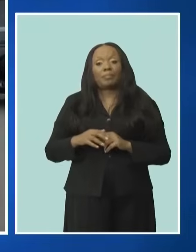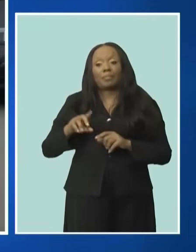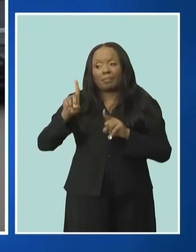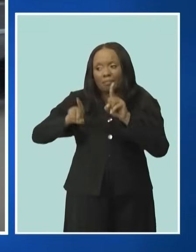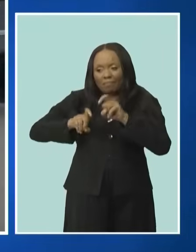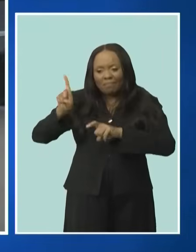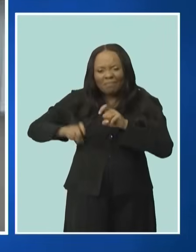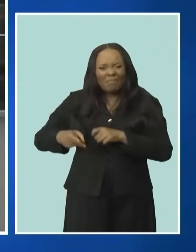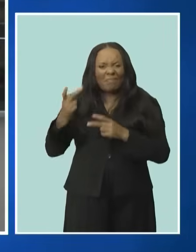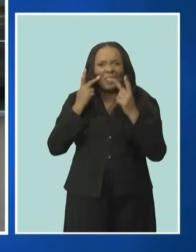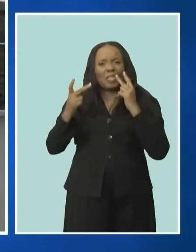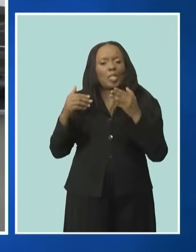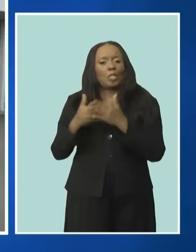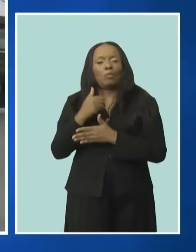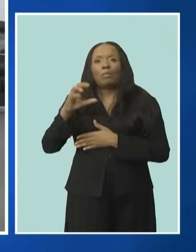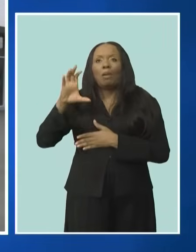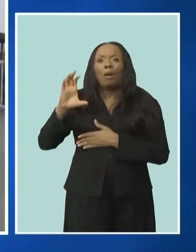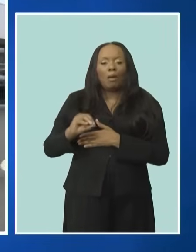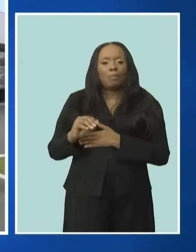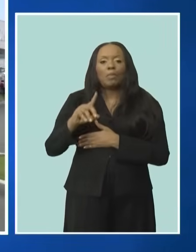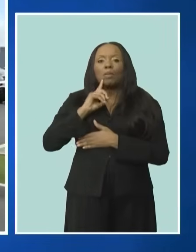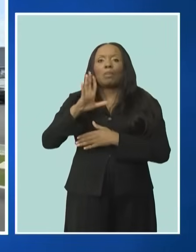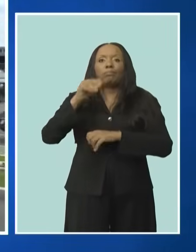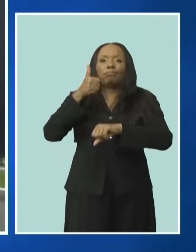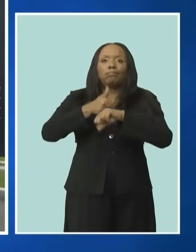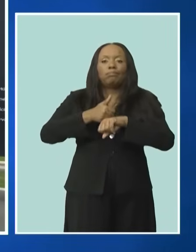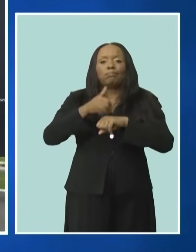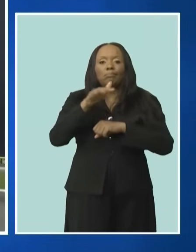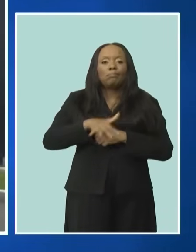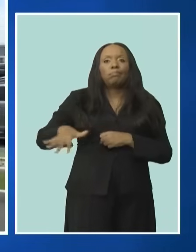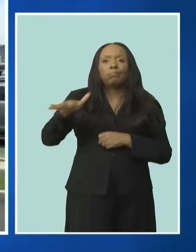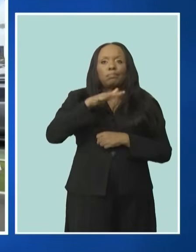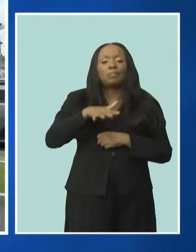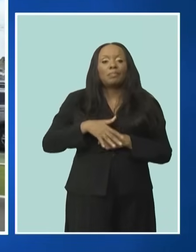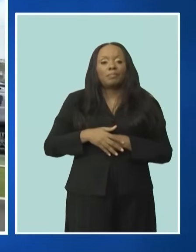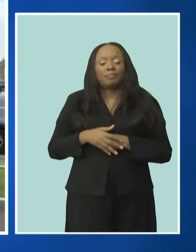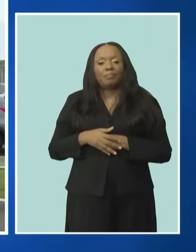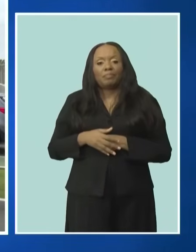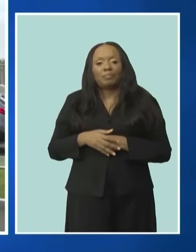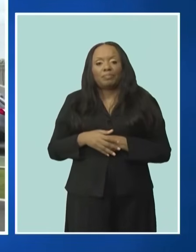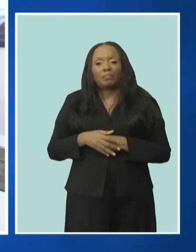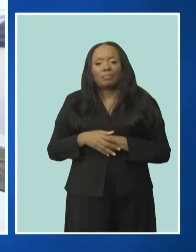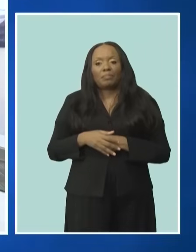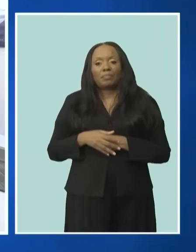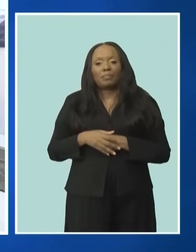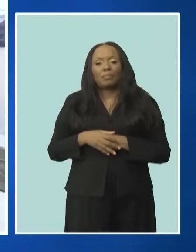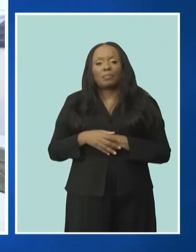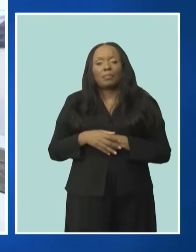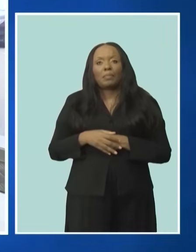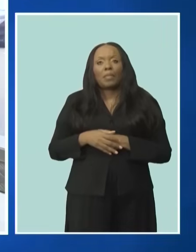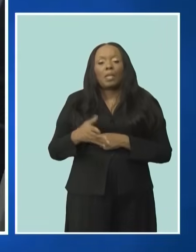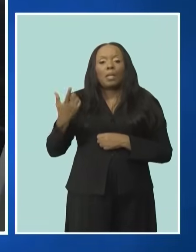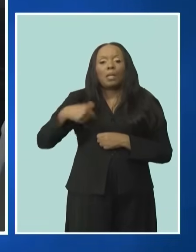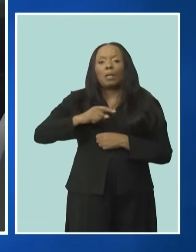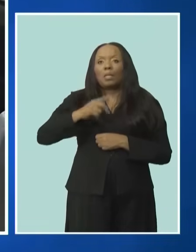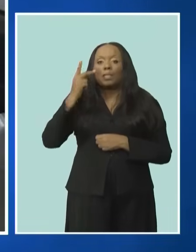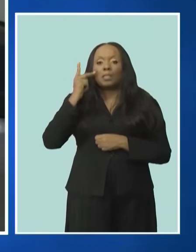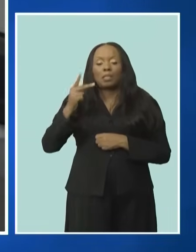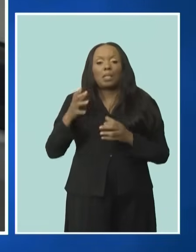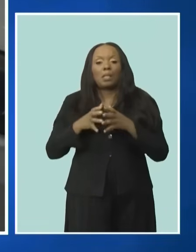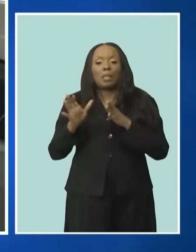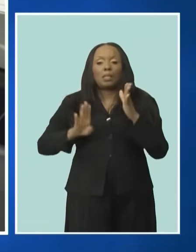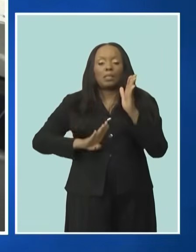the new dealership is making its presence felt in the local marketplace. Over the space of a year, we have seen tremendous